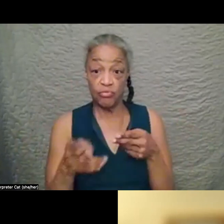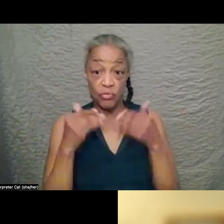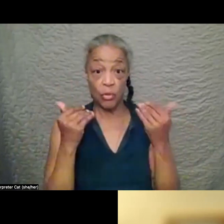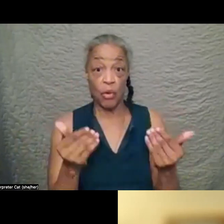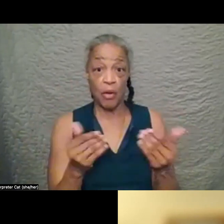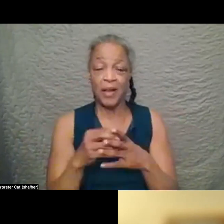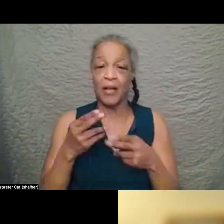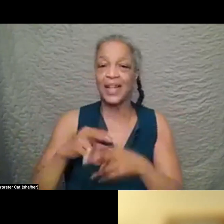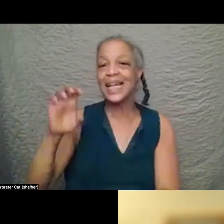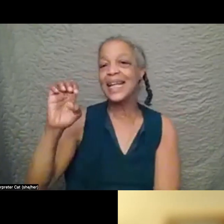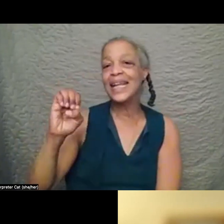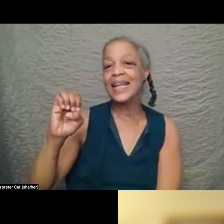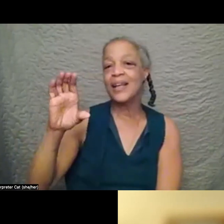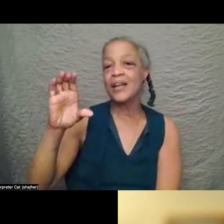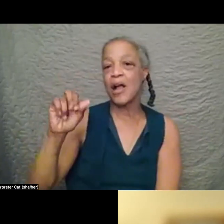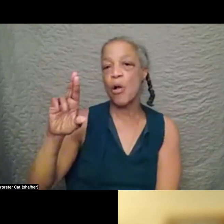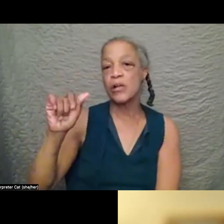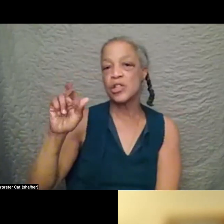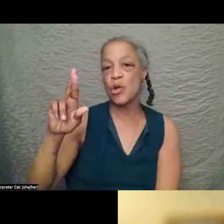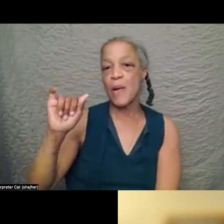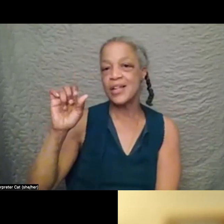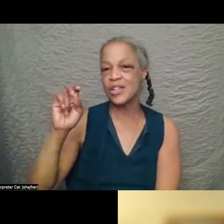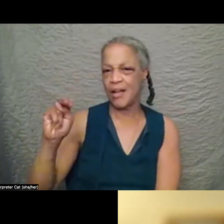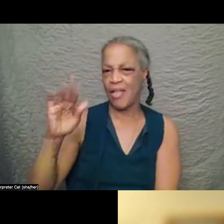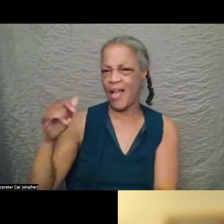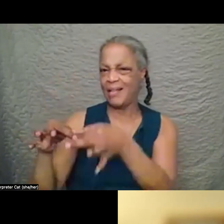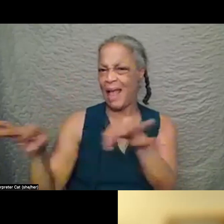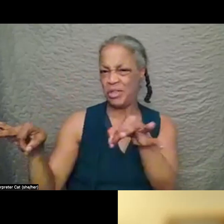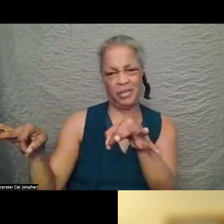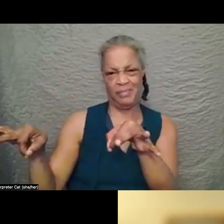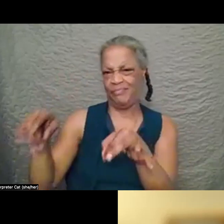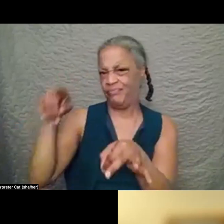it ecarceration. Yeah. Yeah. I mean,